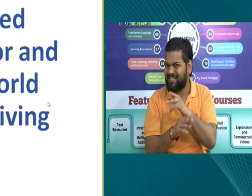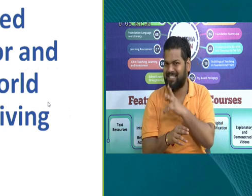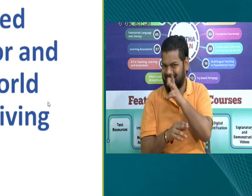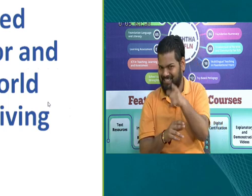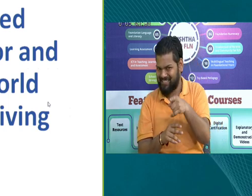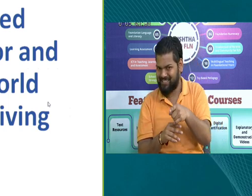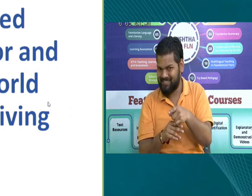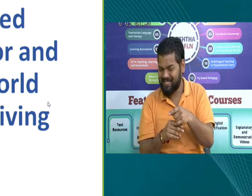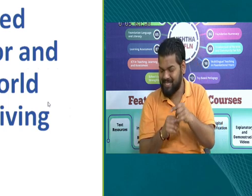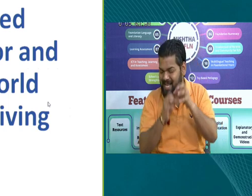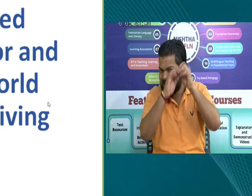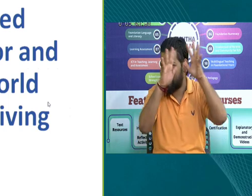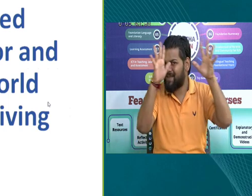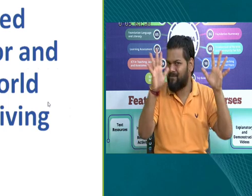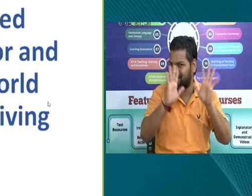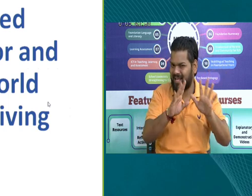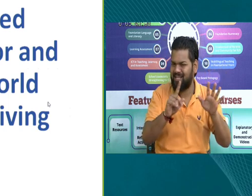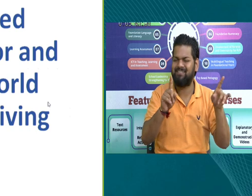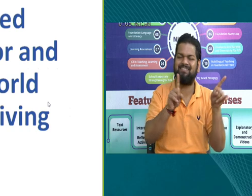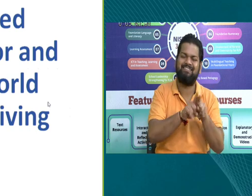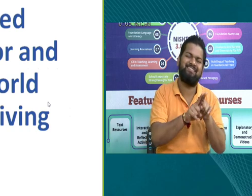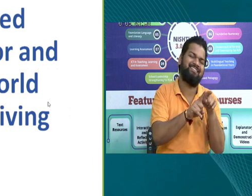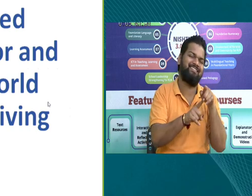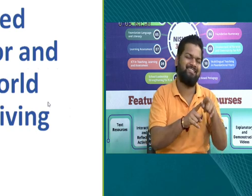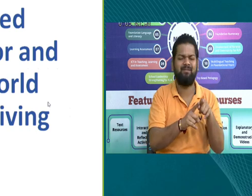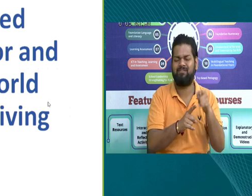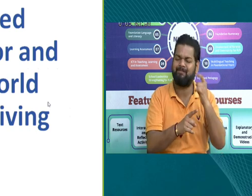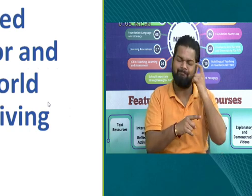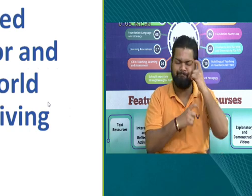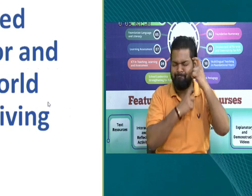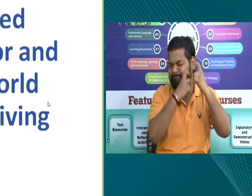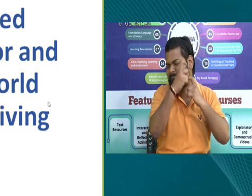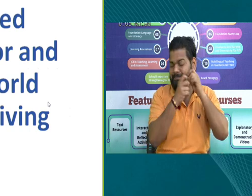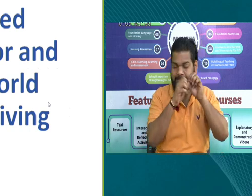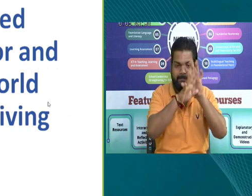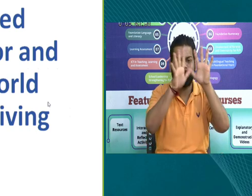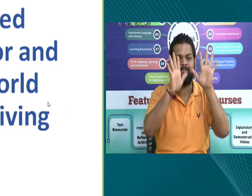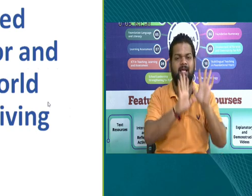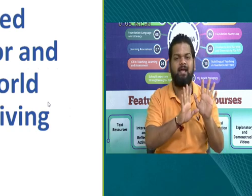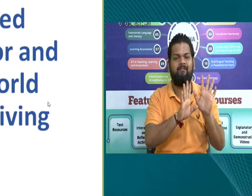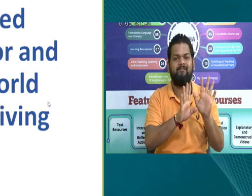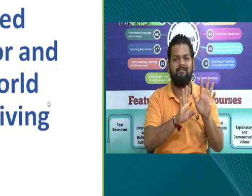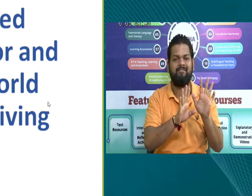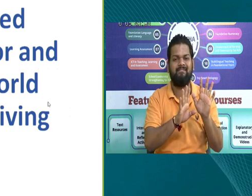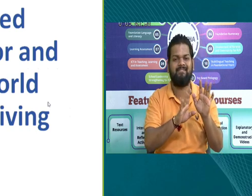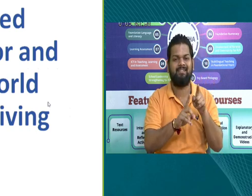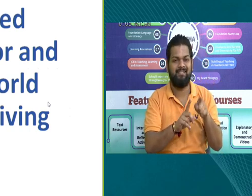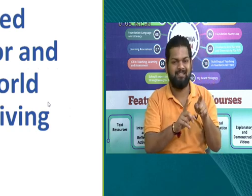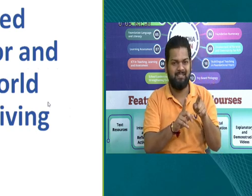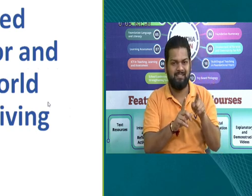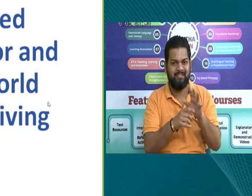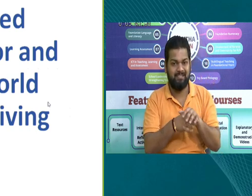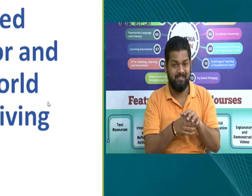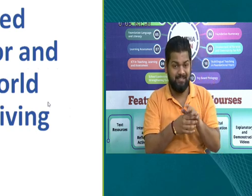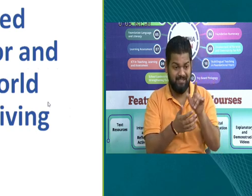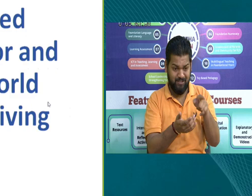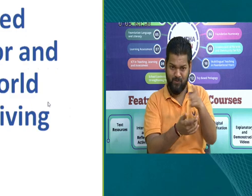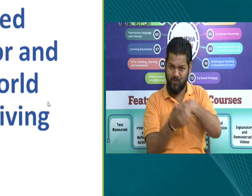world in a glass elevator. Isn't it interesting? Just think of this, you know, somebody is moving around in a glass